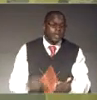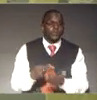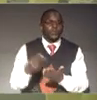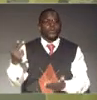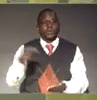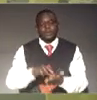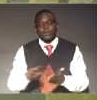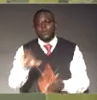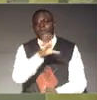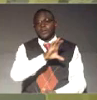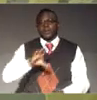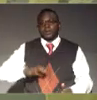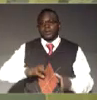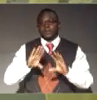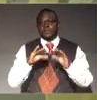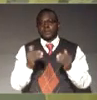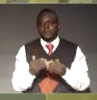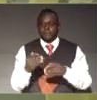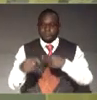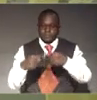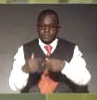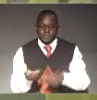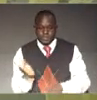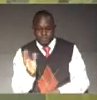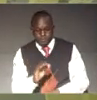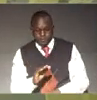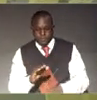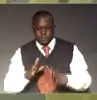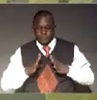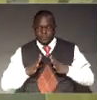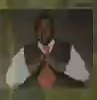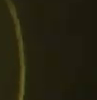means to the Christian community. Stay with us. We'll come back after this short break.